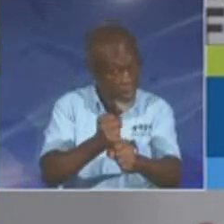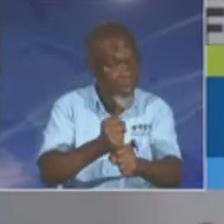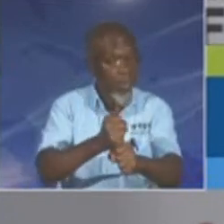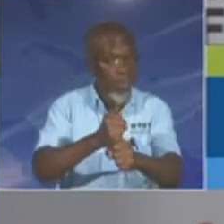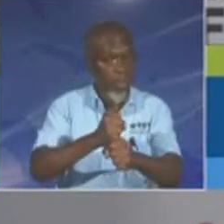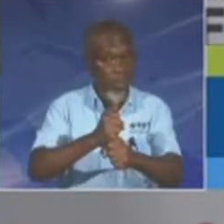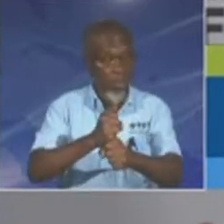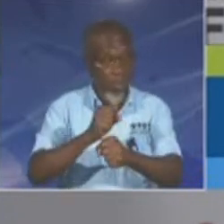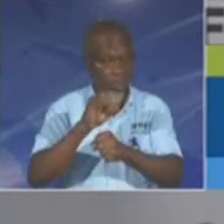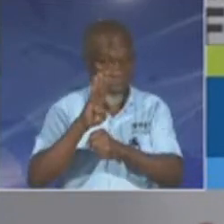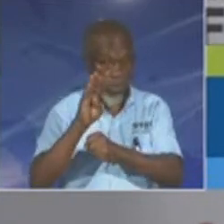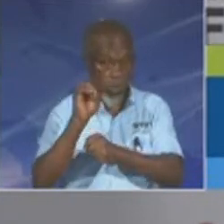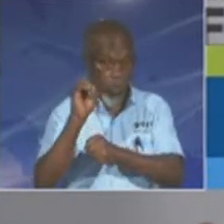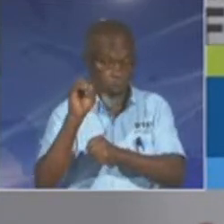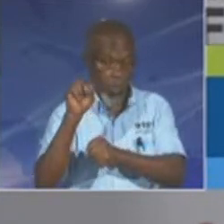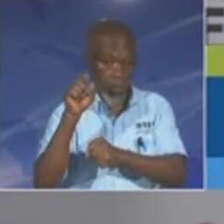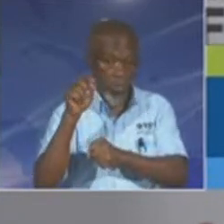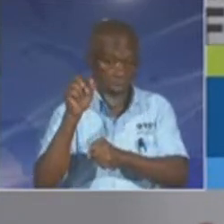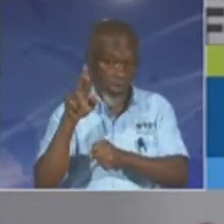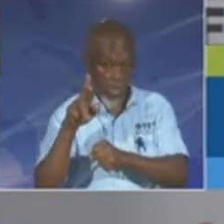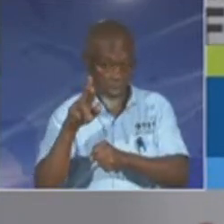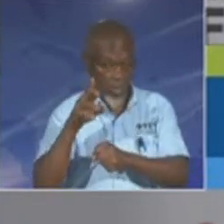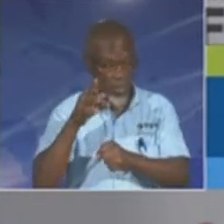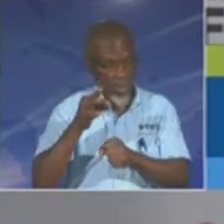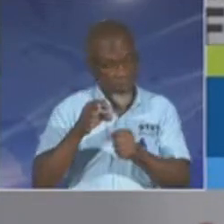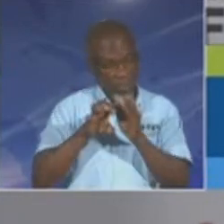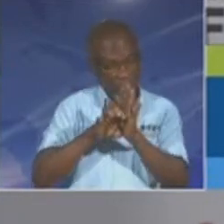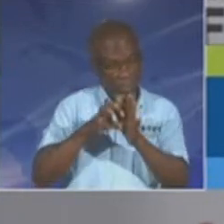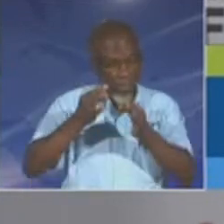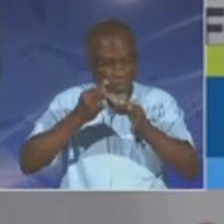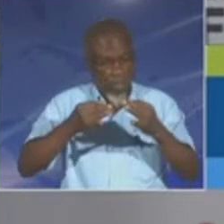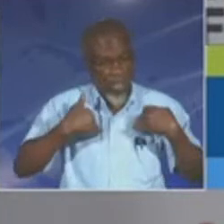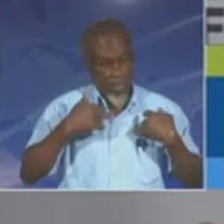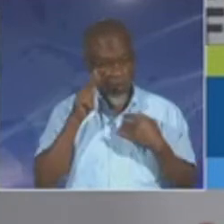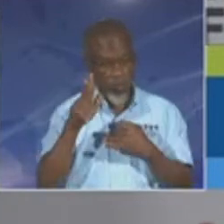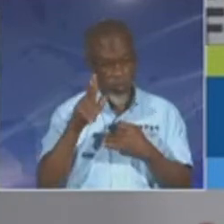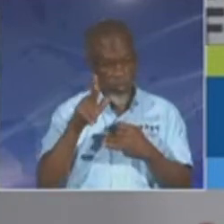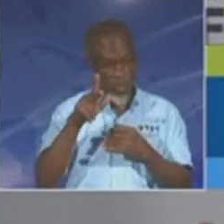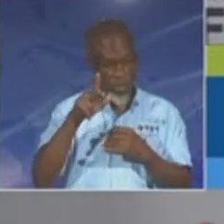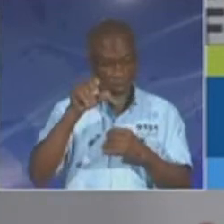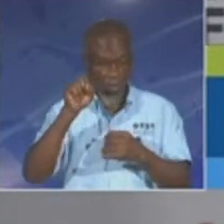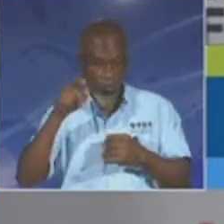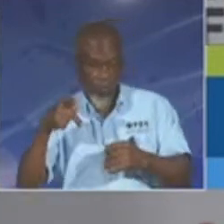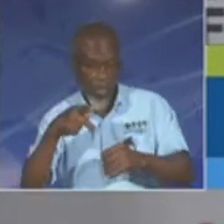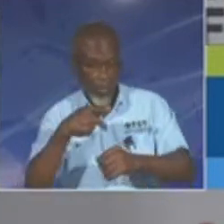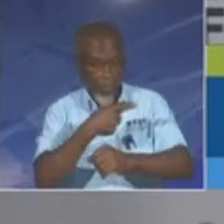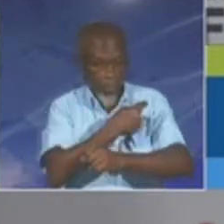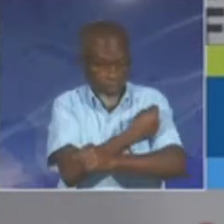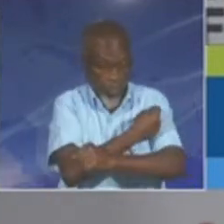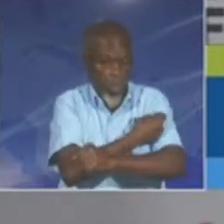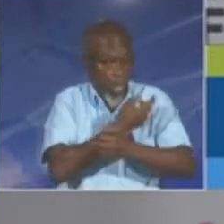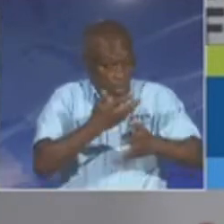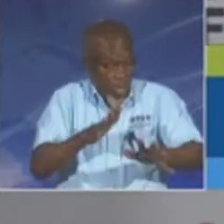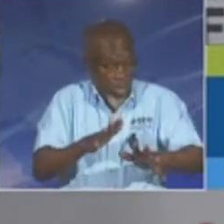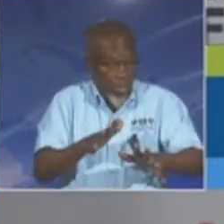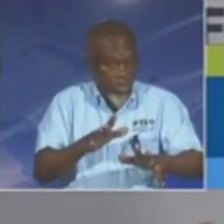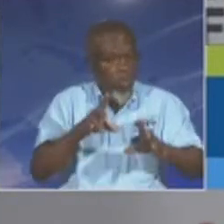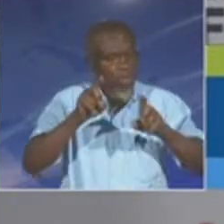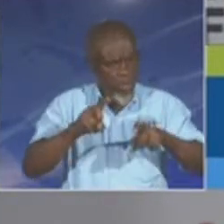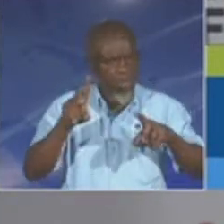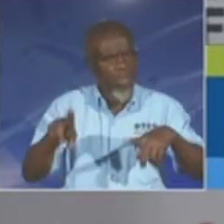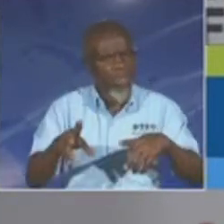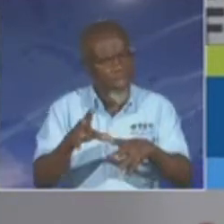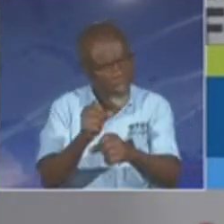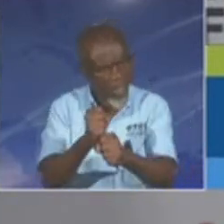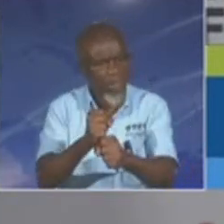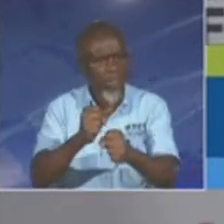3 Sinopharm, then you will want to have a booster 6 months after your final 3rd dose. Similarly for any other